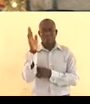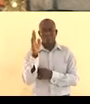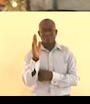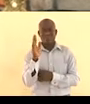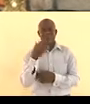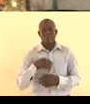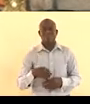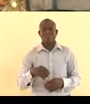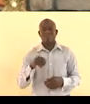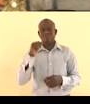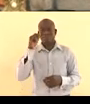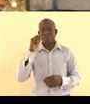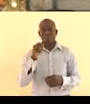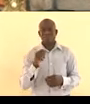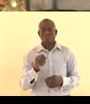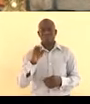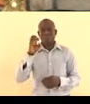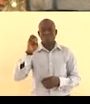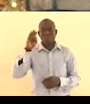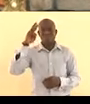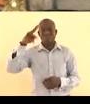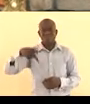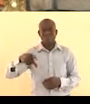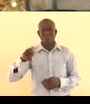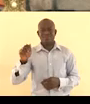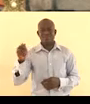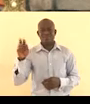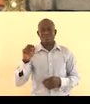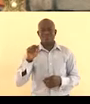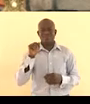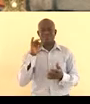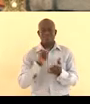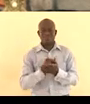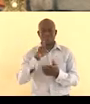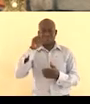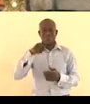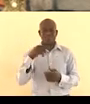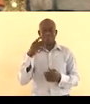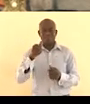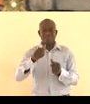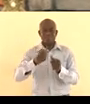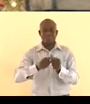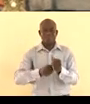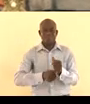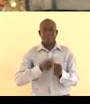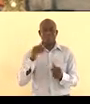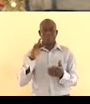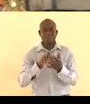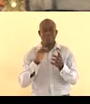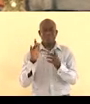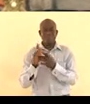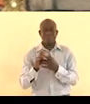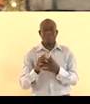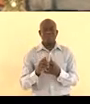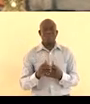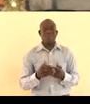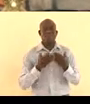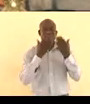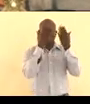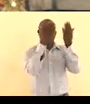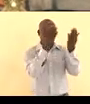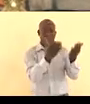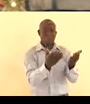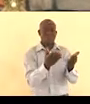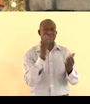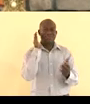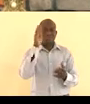And to emphasize the responsibility of every Christian and what go the sacrifices that should go with the life